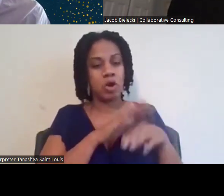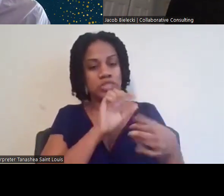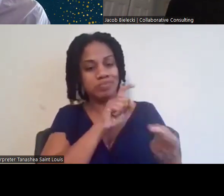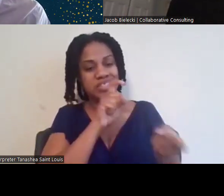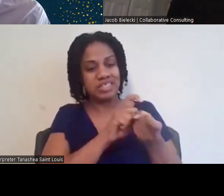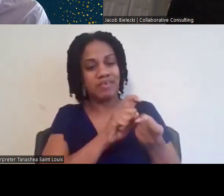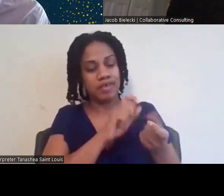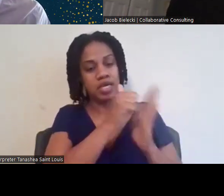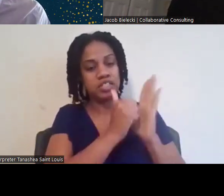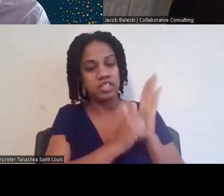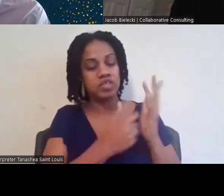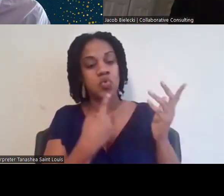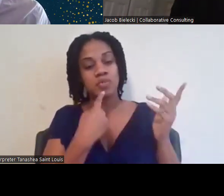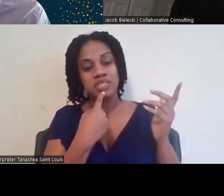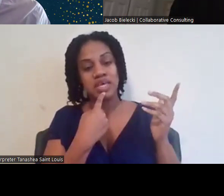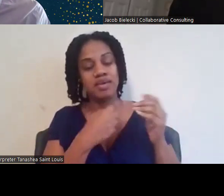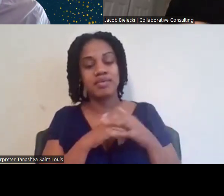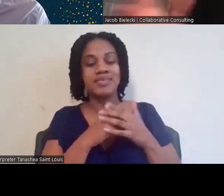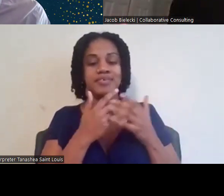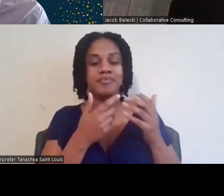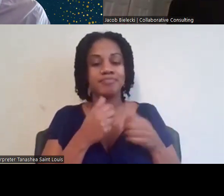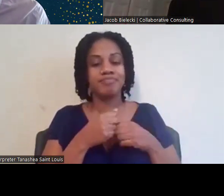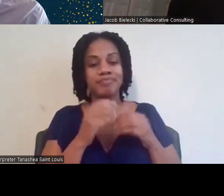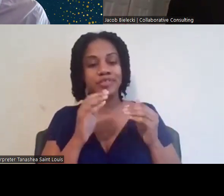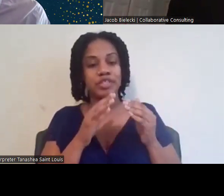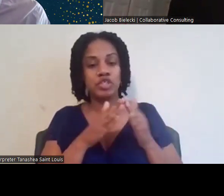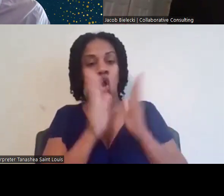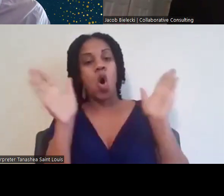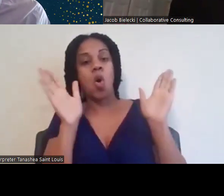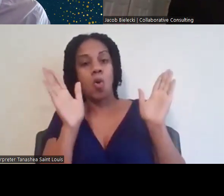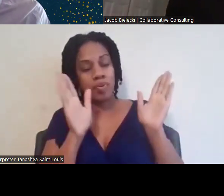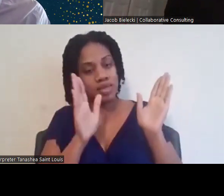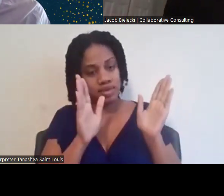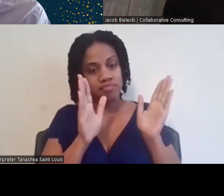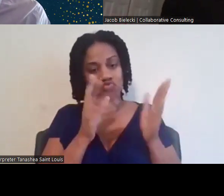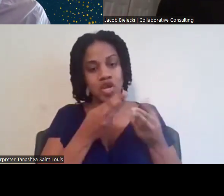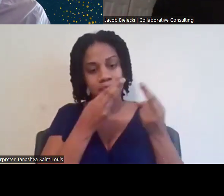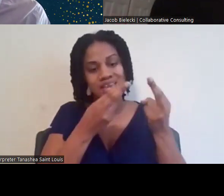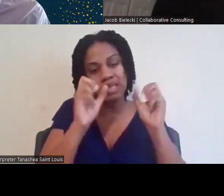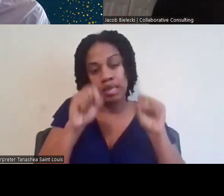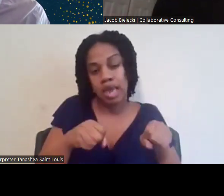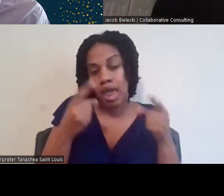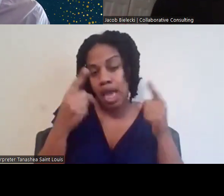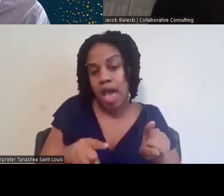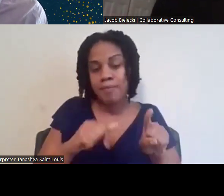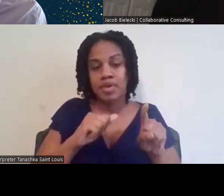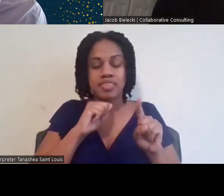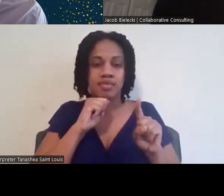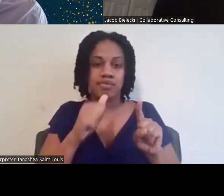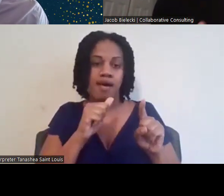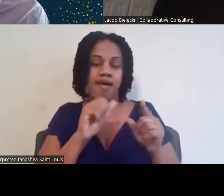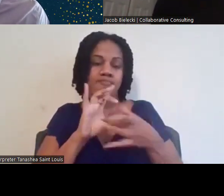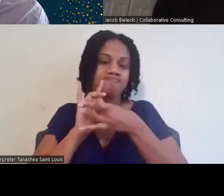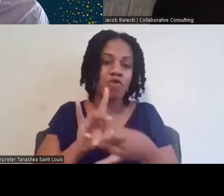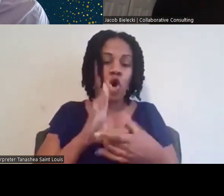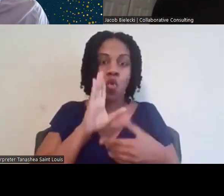what I'm saying is that these are sort of open-ended recommendations that could happen. They're not prescriptive to things that